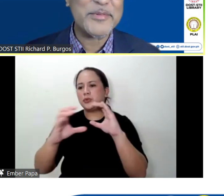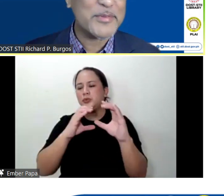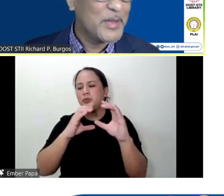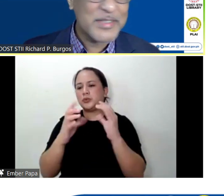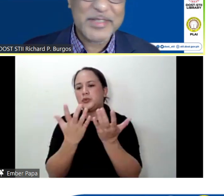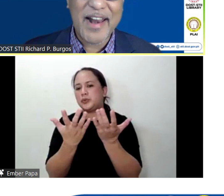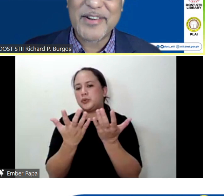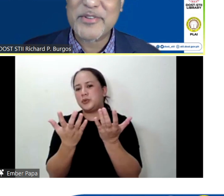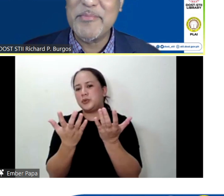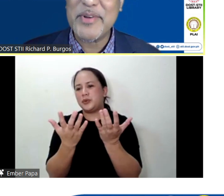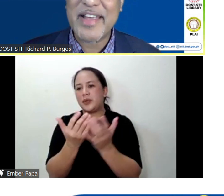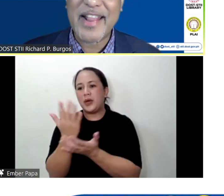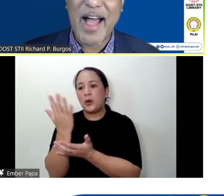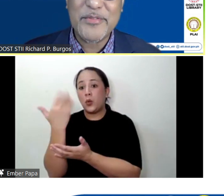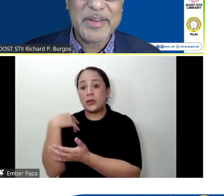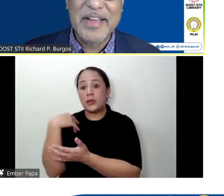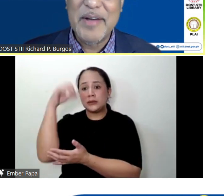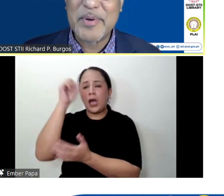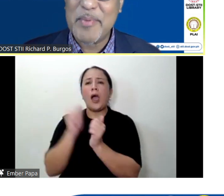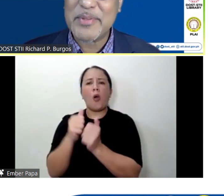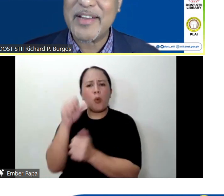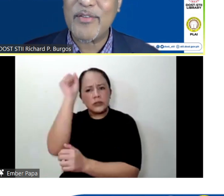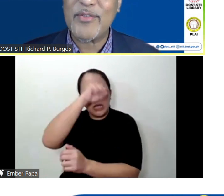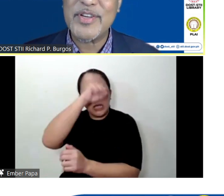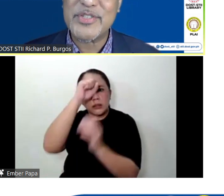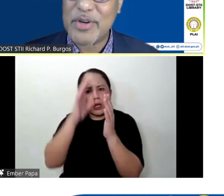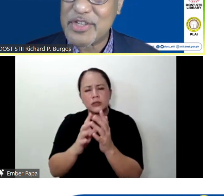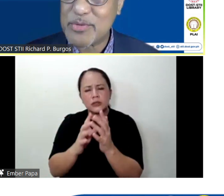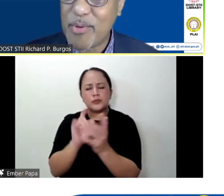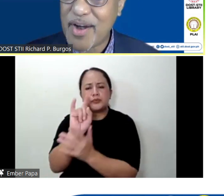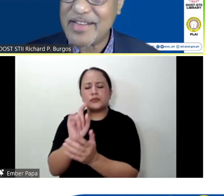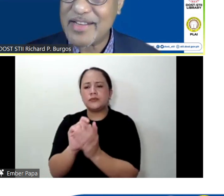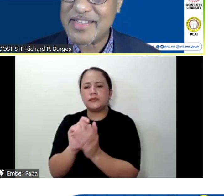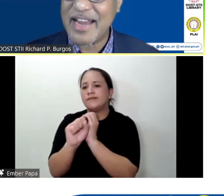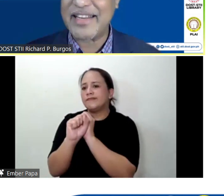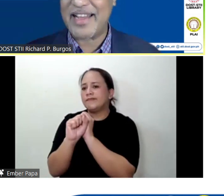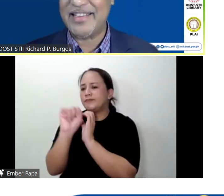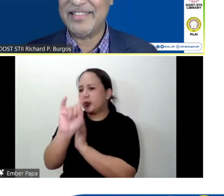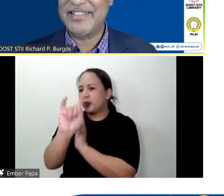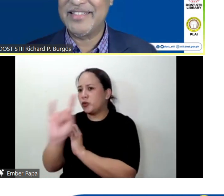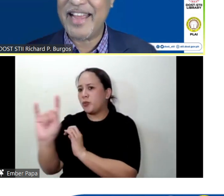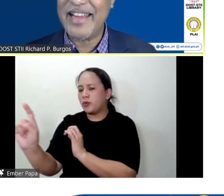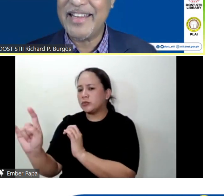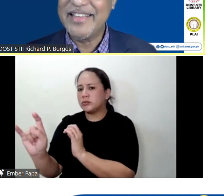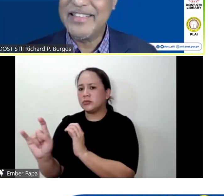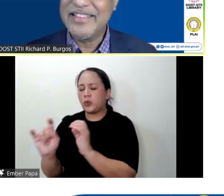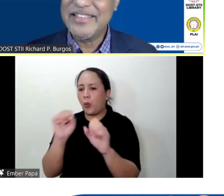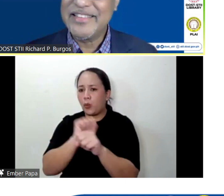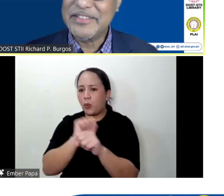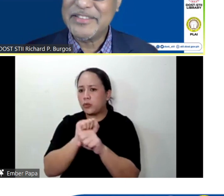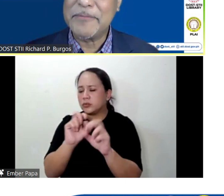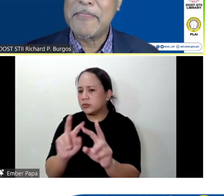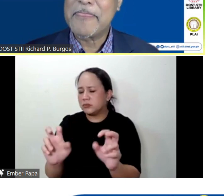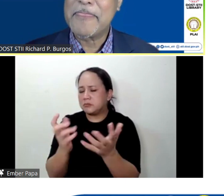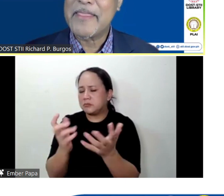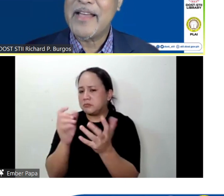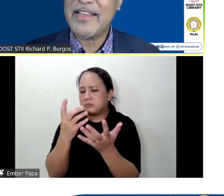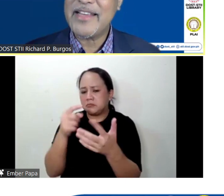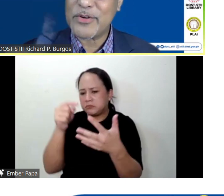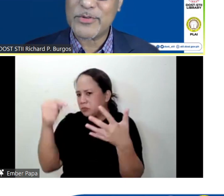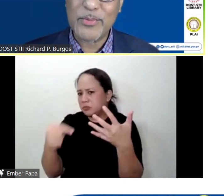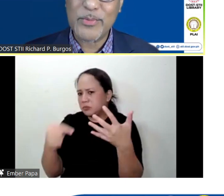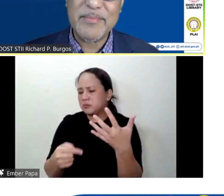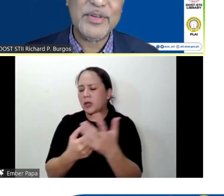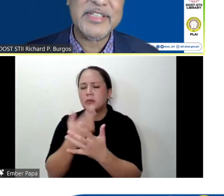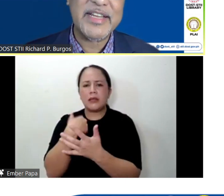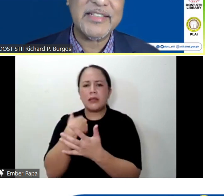do scholars communicate? How do they promote their research work, etc.? Okay? So I think there's